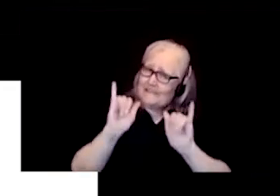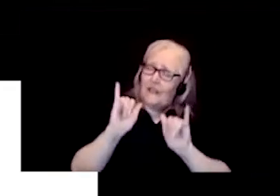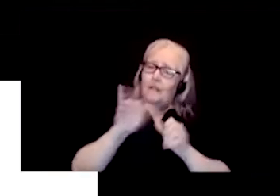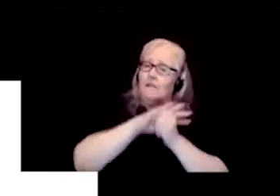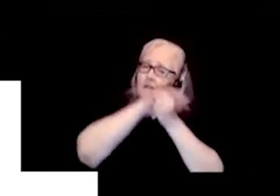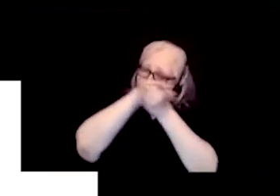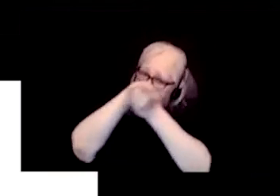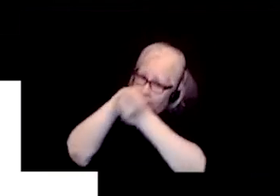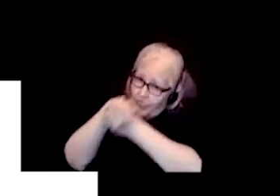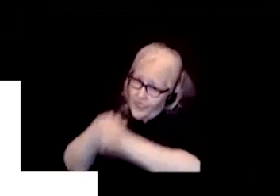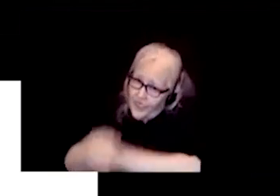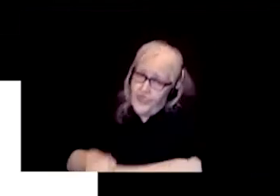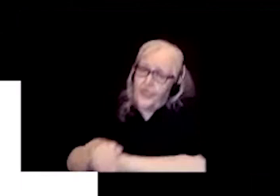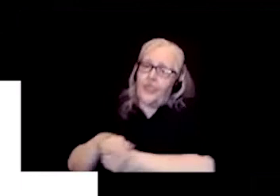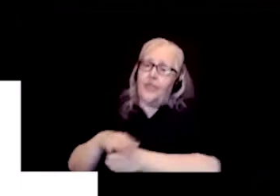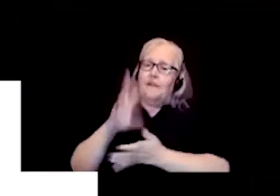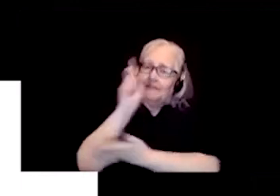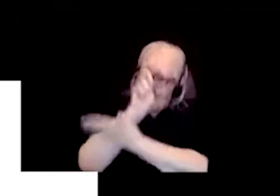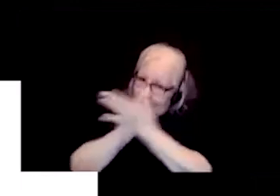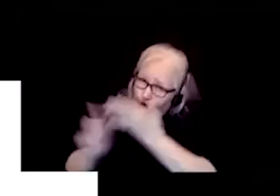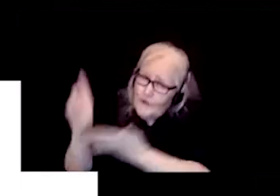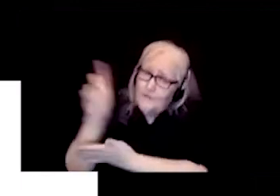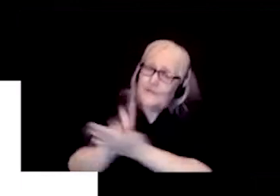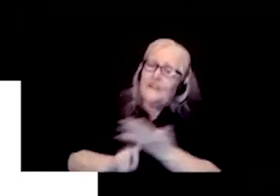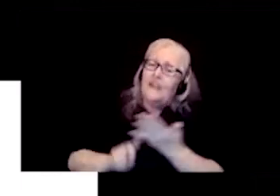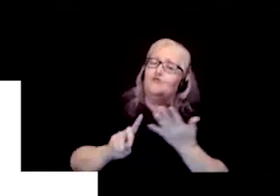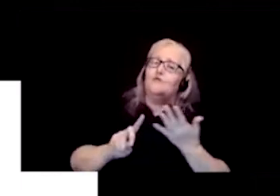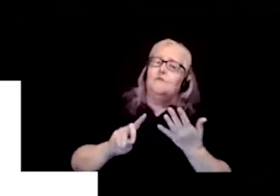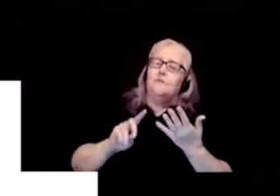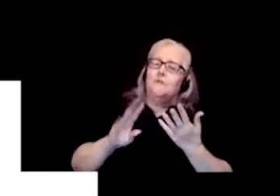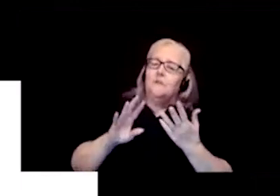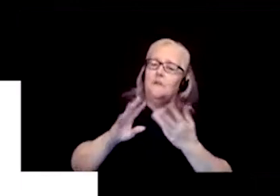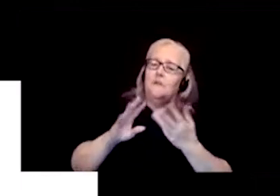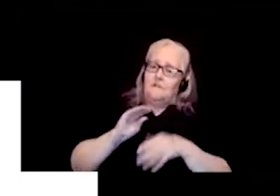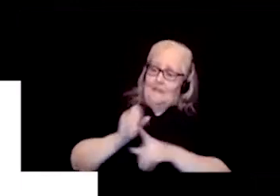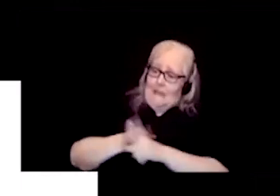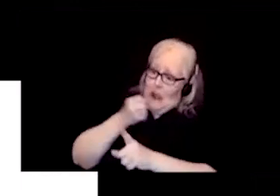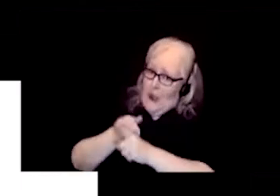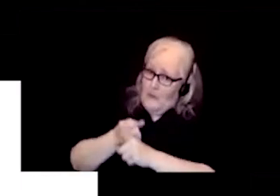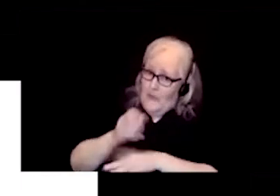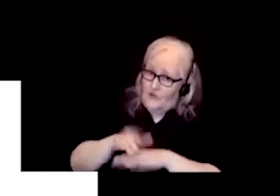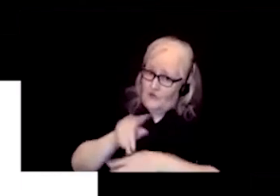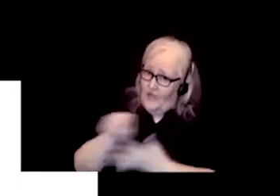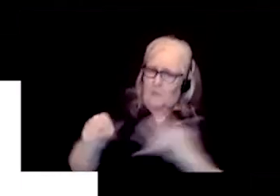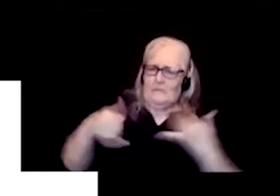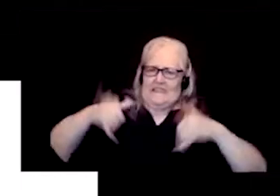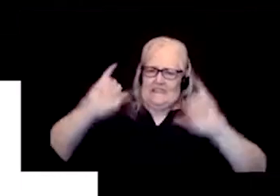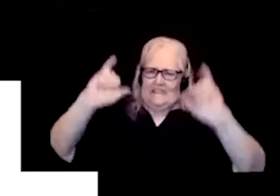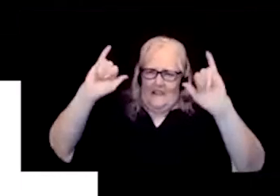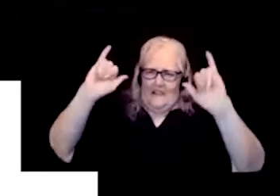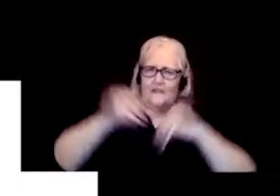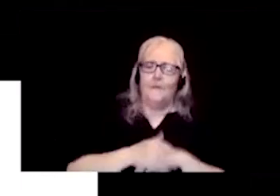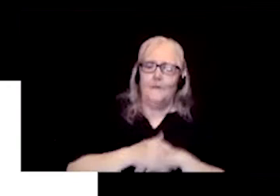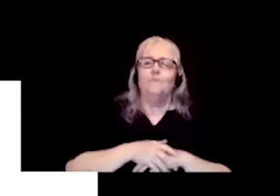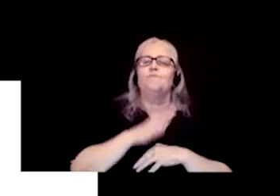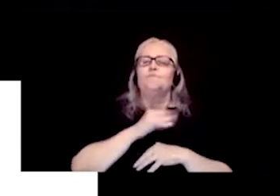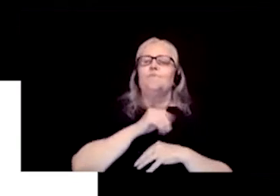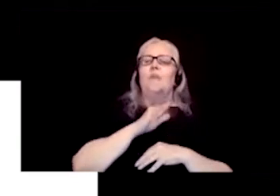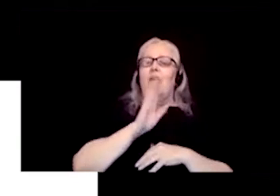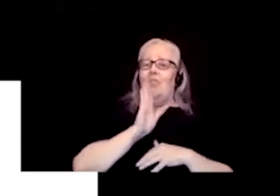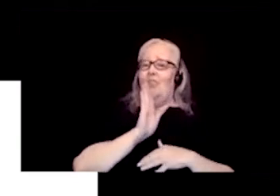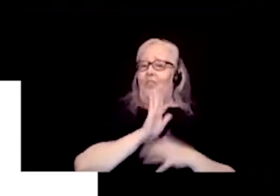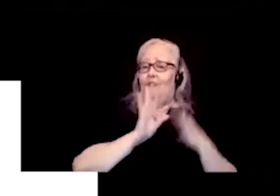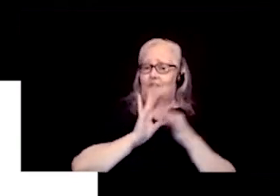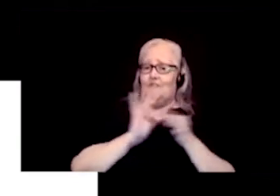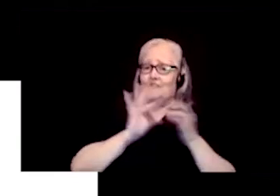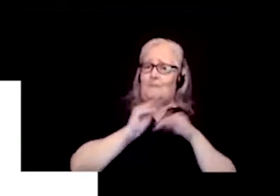unjustified discrimination have on population groups. Second, the court statement has a rippling effect into other case law at